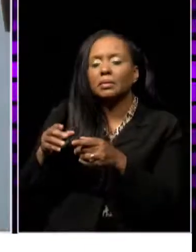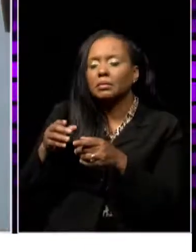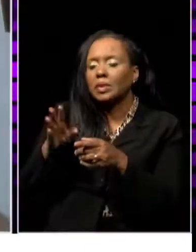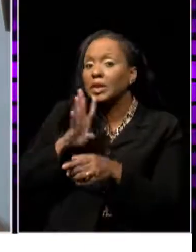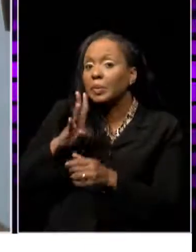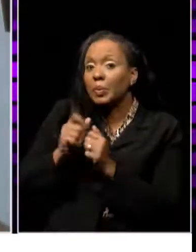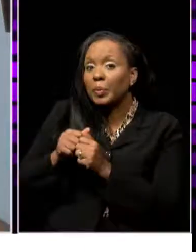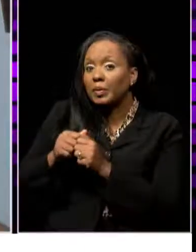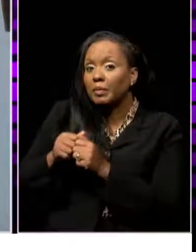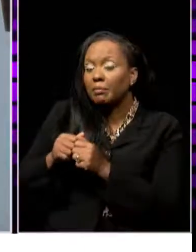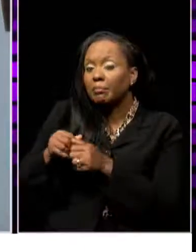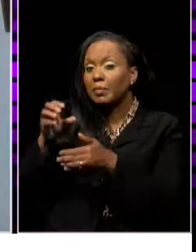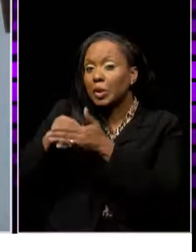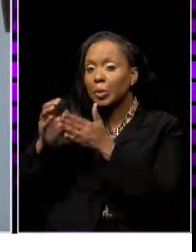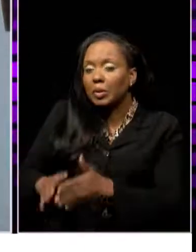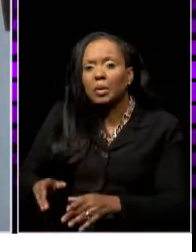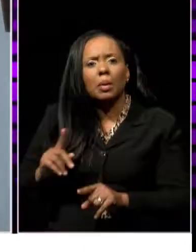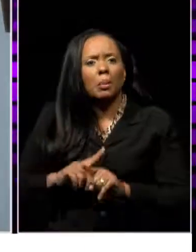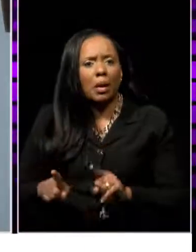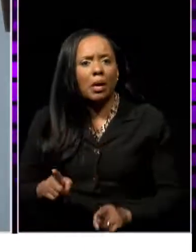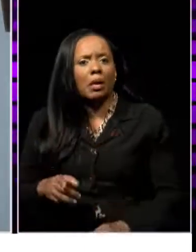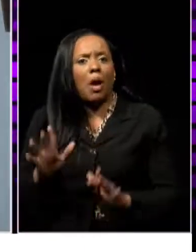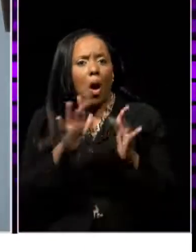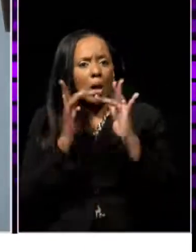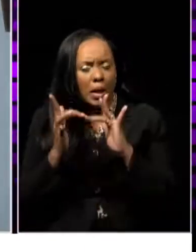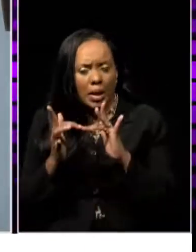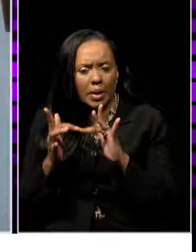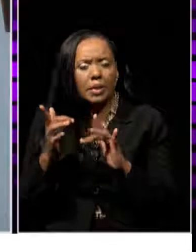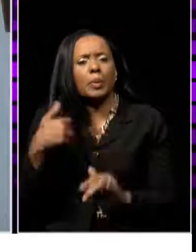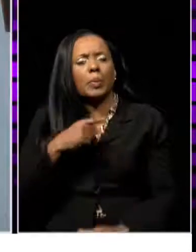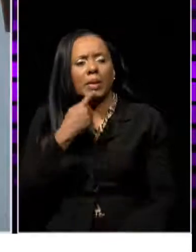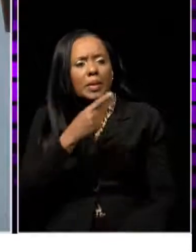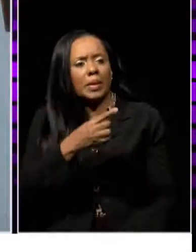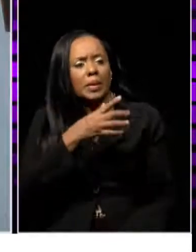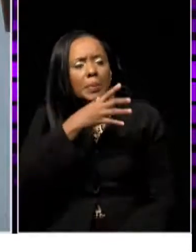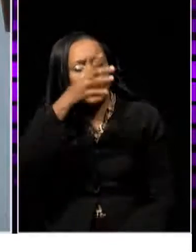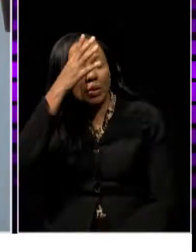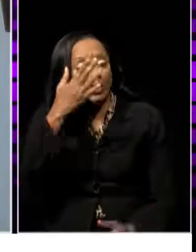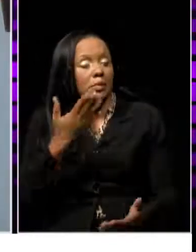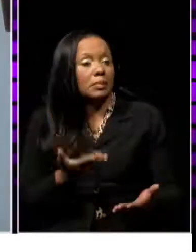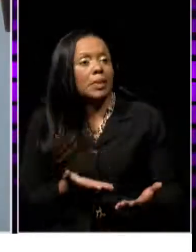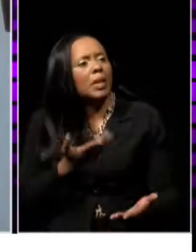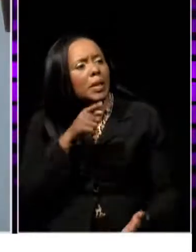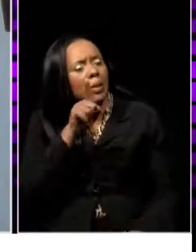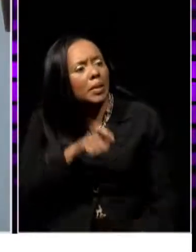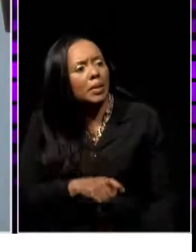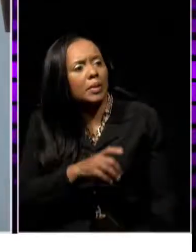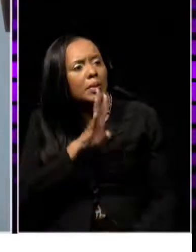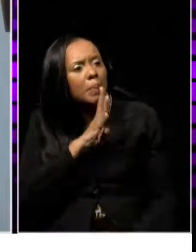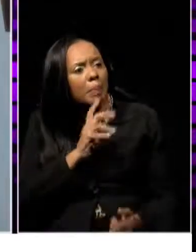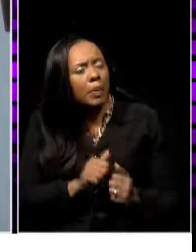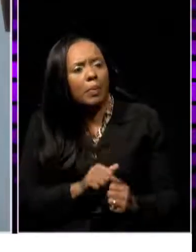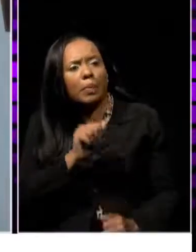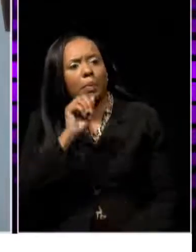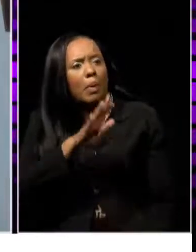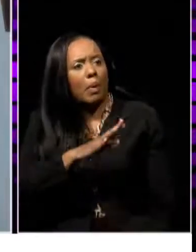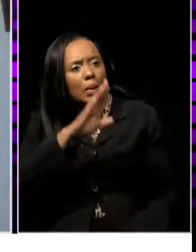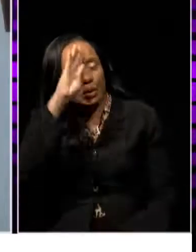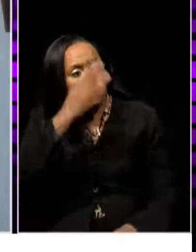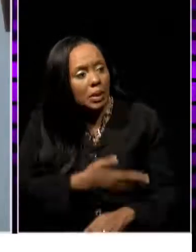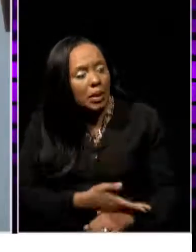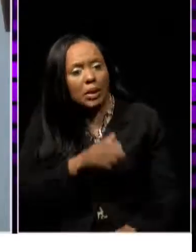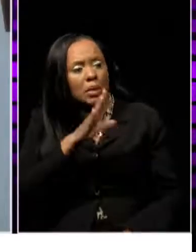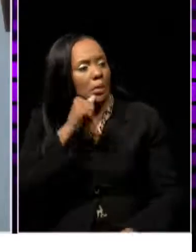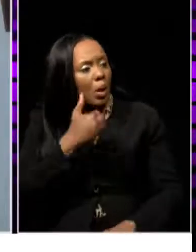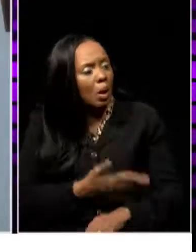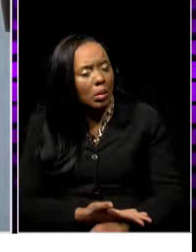this student on this issue so that they don't disrupt the class, because we have to appreciate that there's more than one child. There's a different